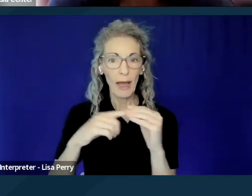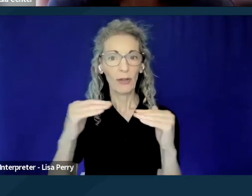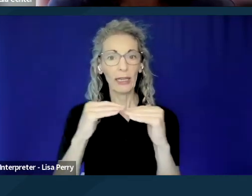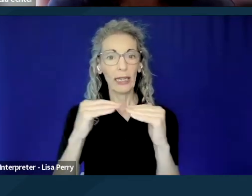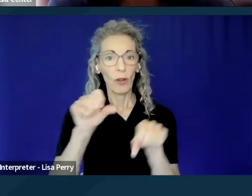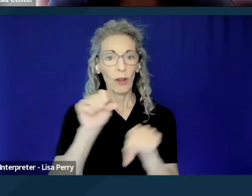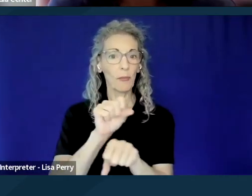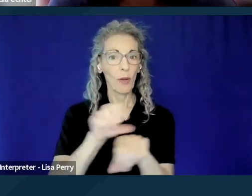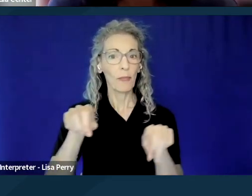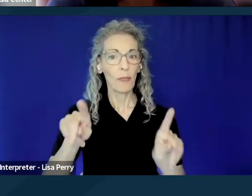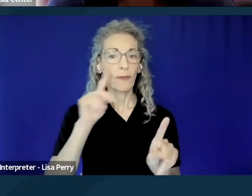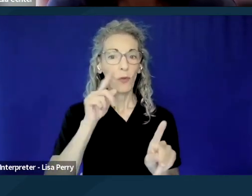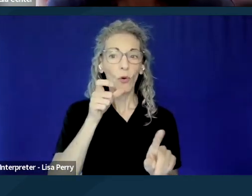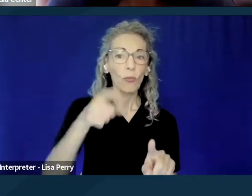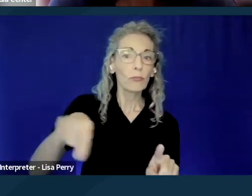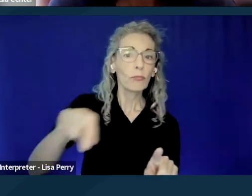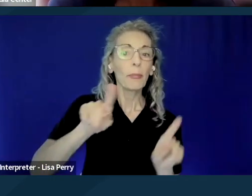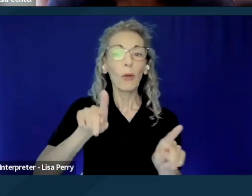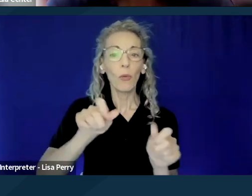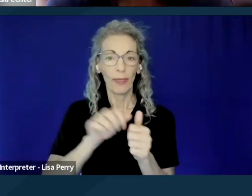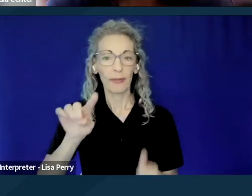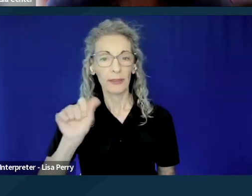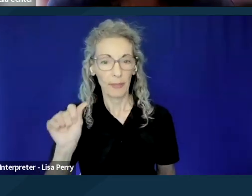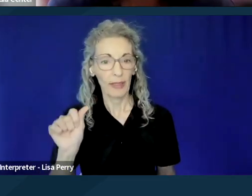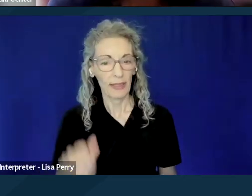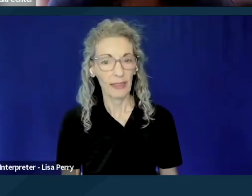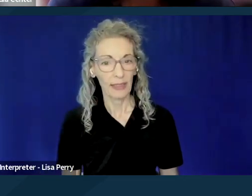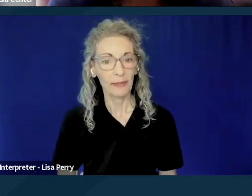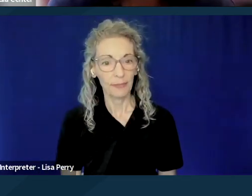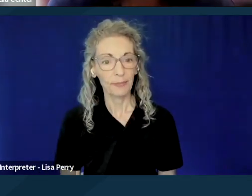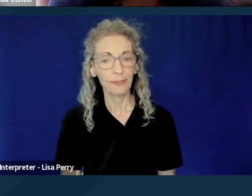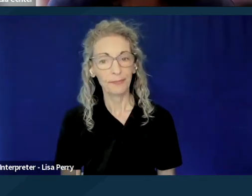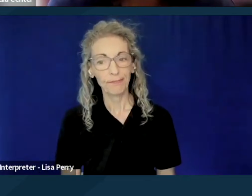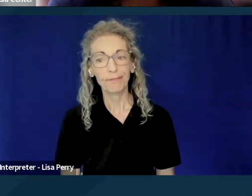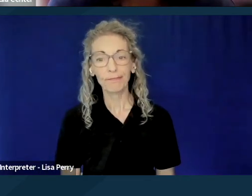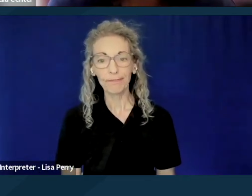with disabilities. Next slide.